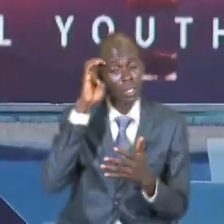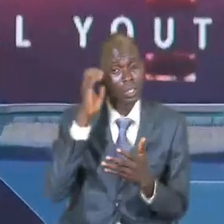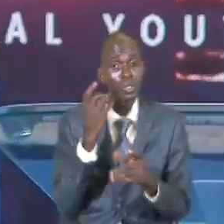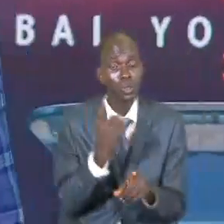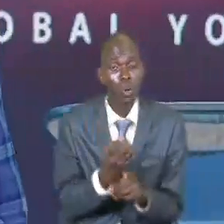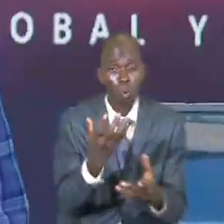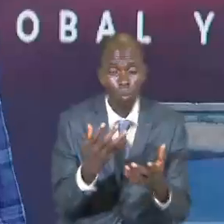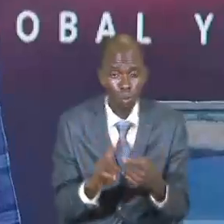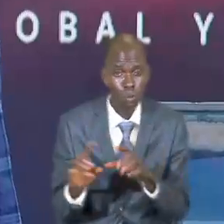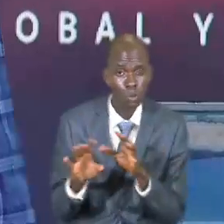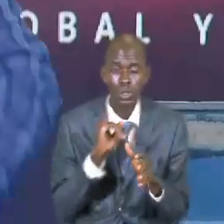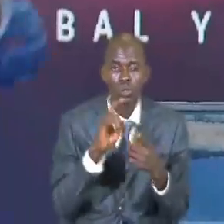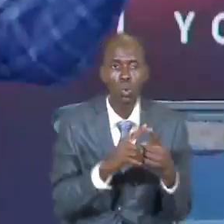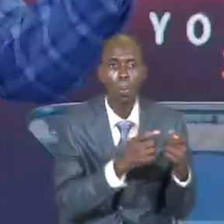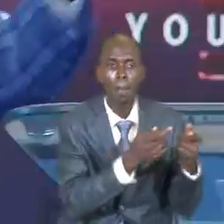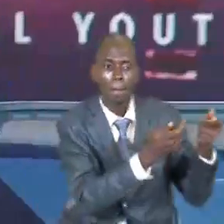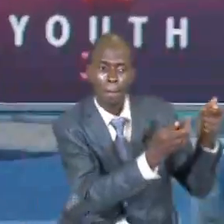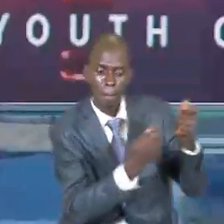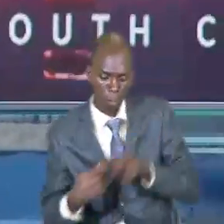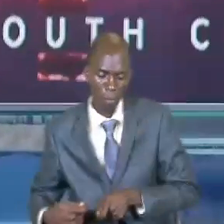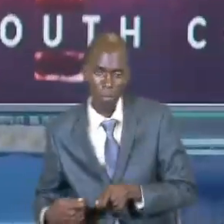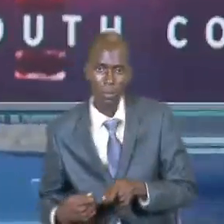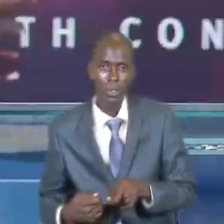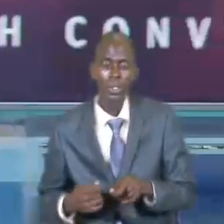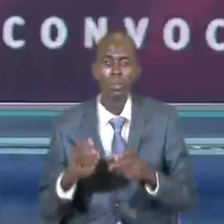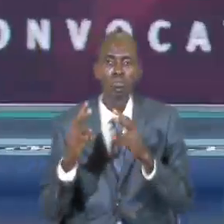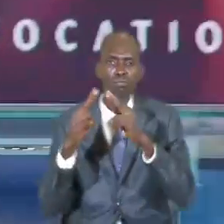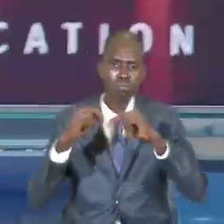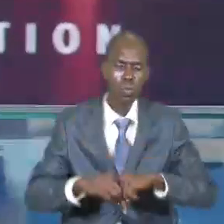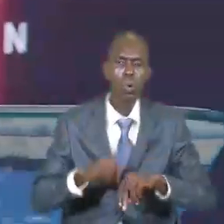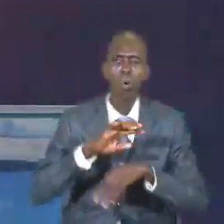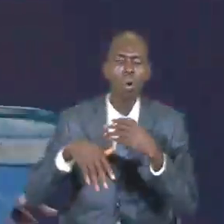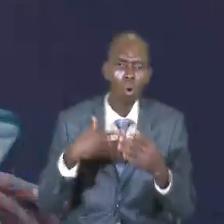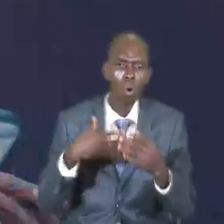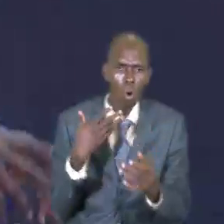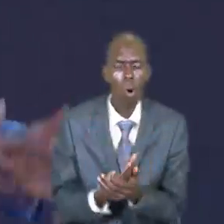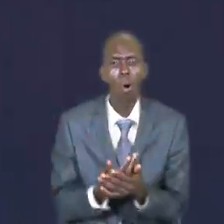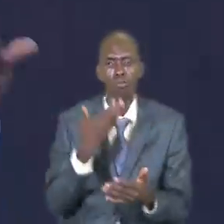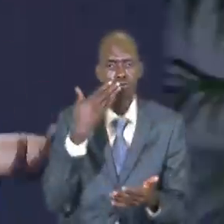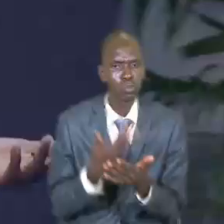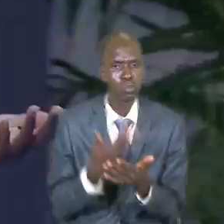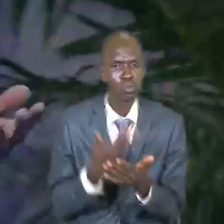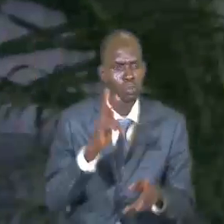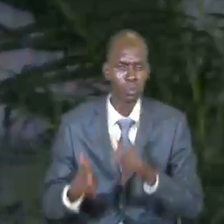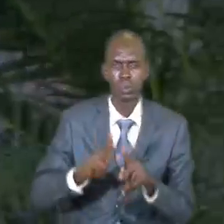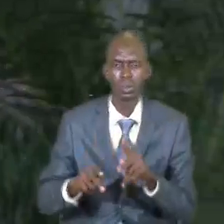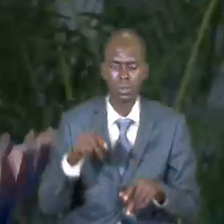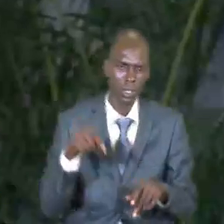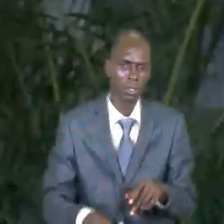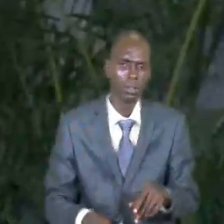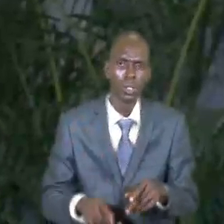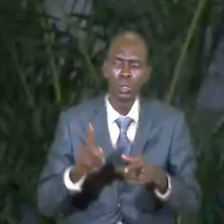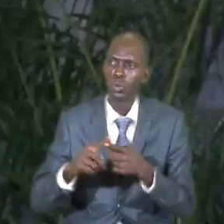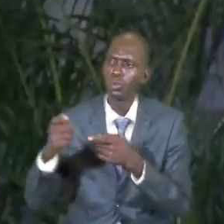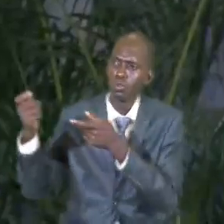put happy people down. All he wanted to do is put pressure on others who are aiming higher, who are